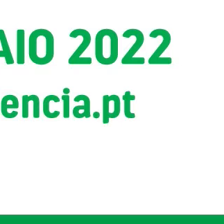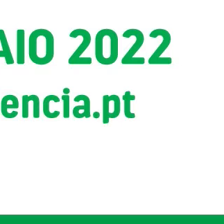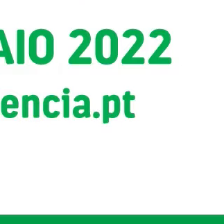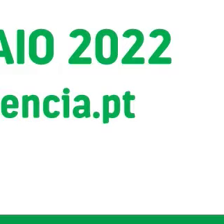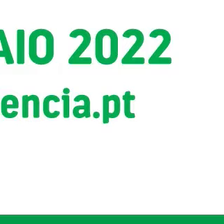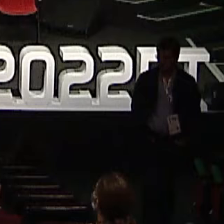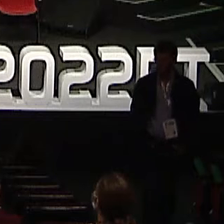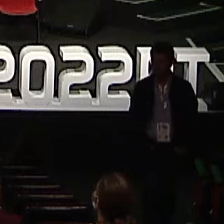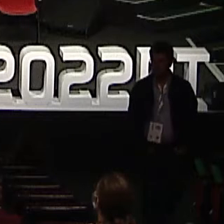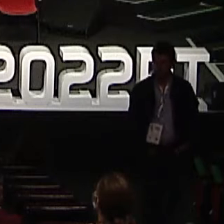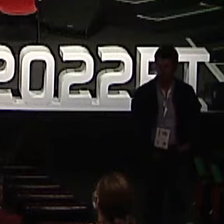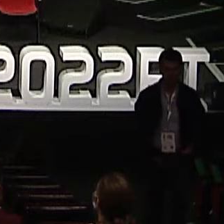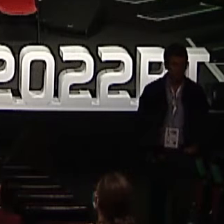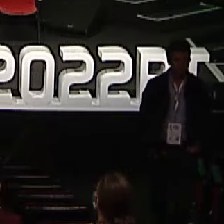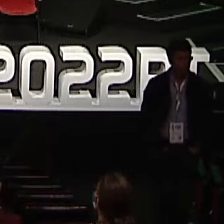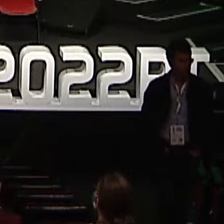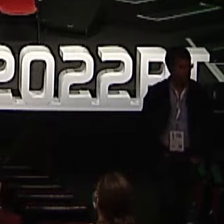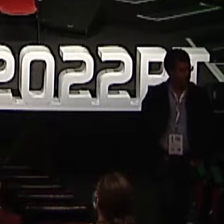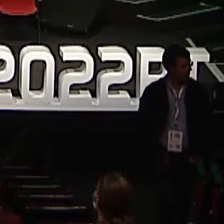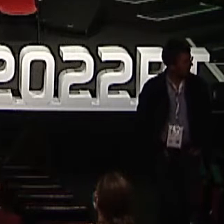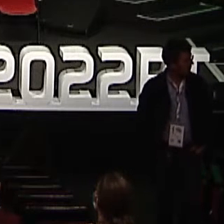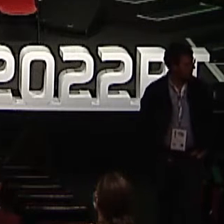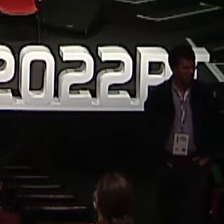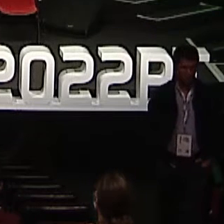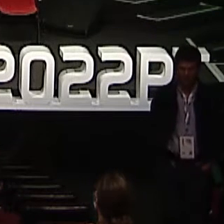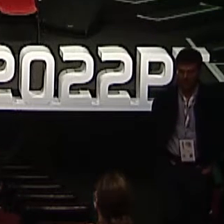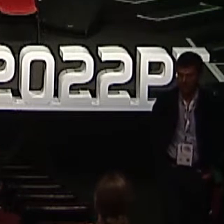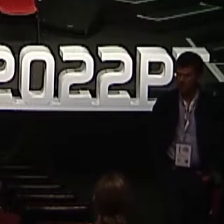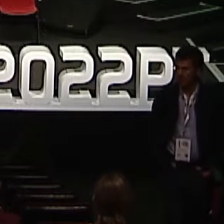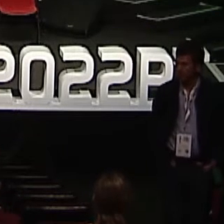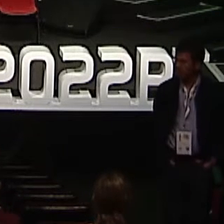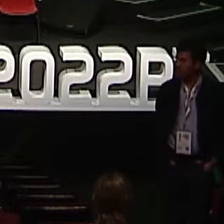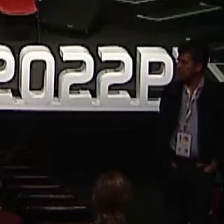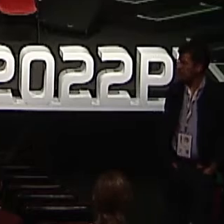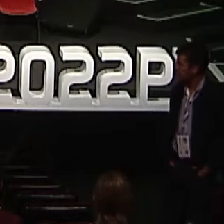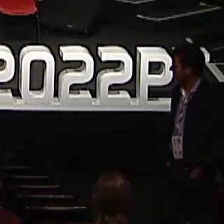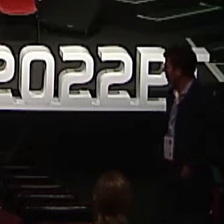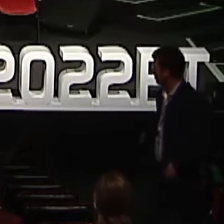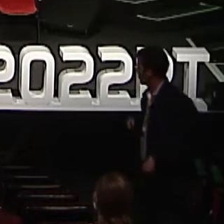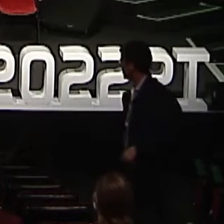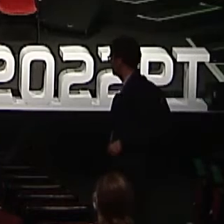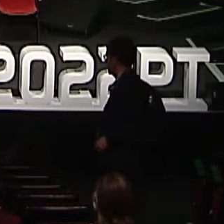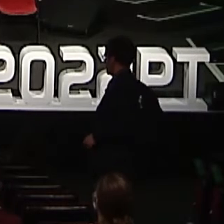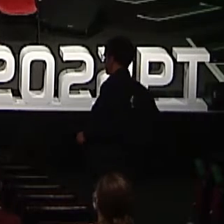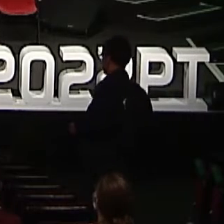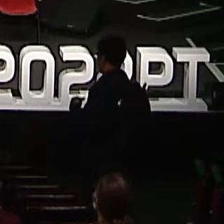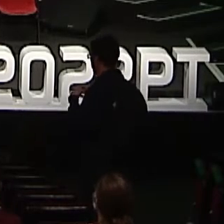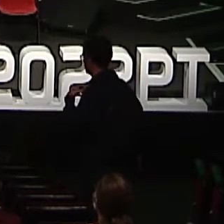Boa tarde a todos. Good afternoon, everyone. We are going to start the session on public